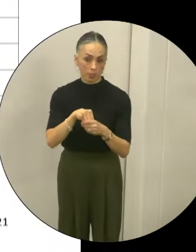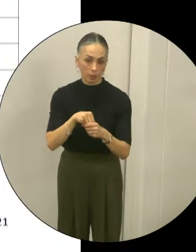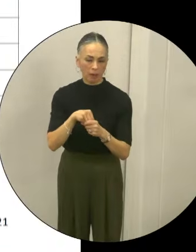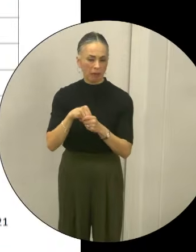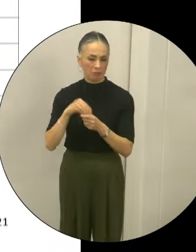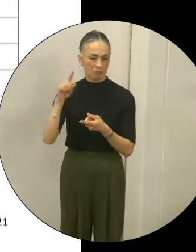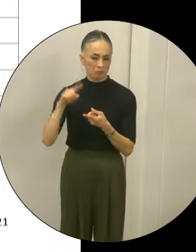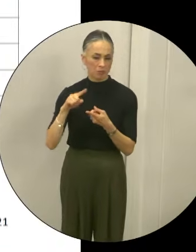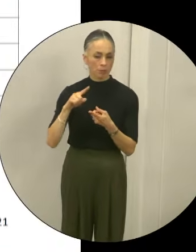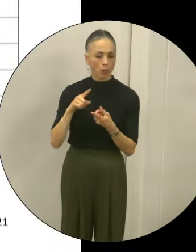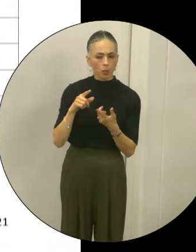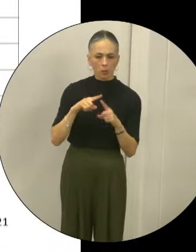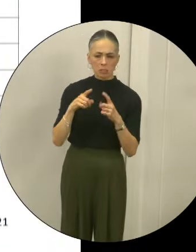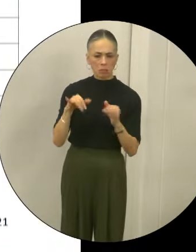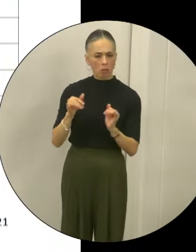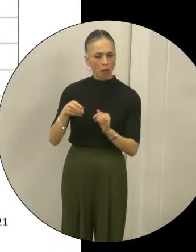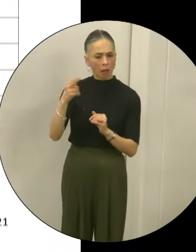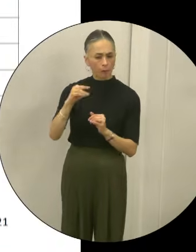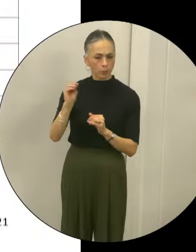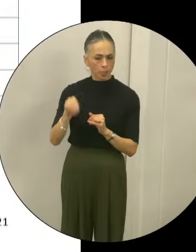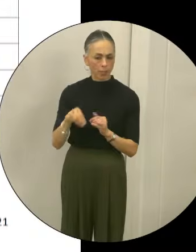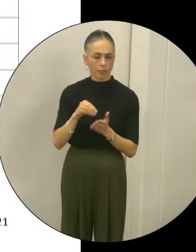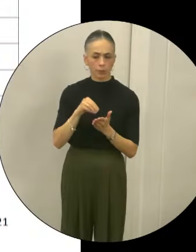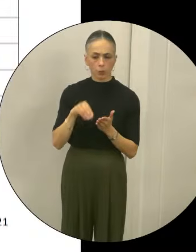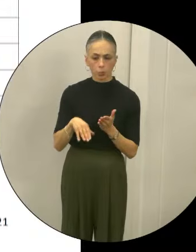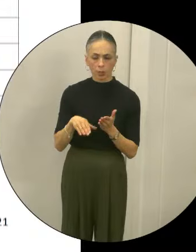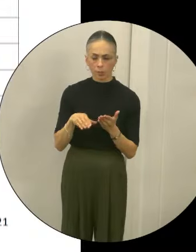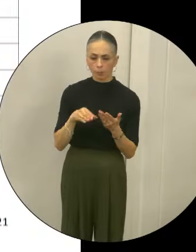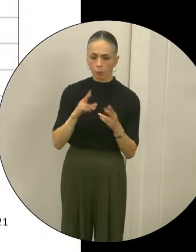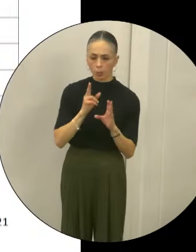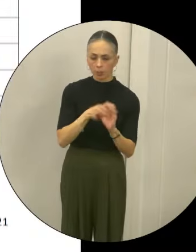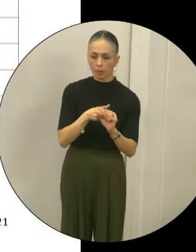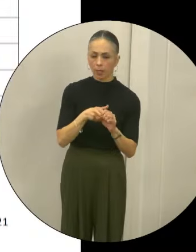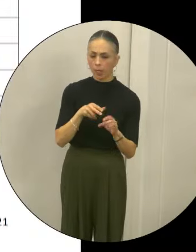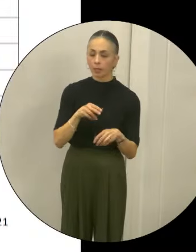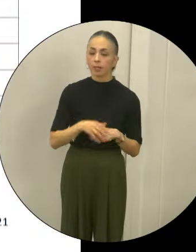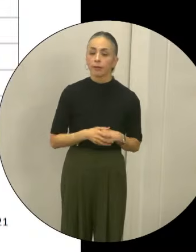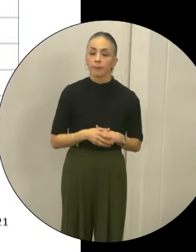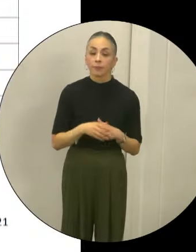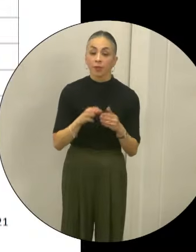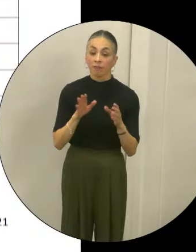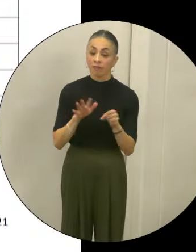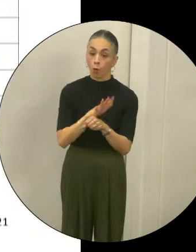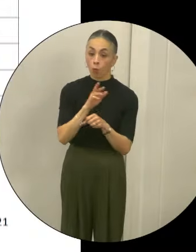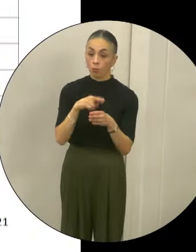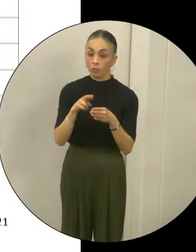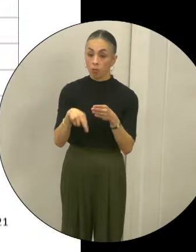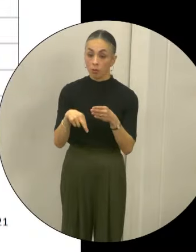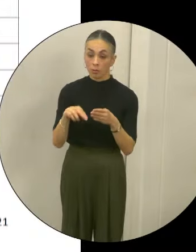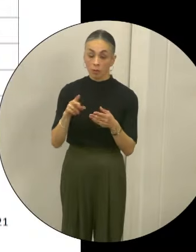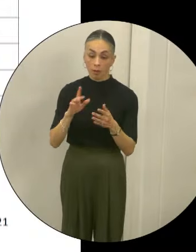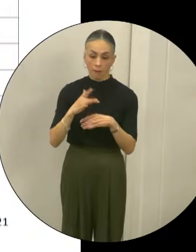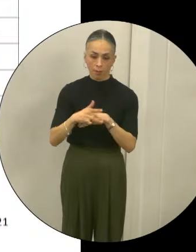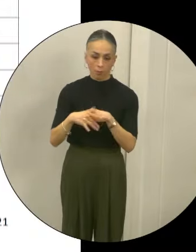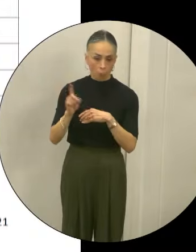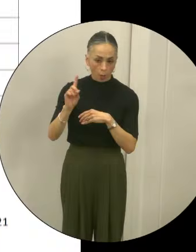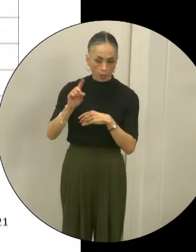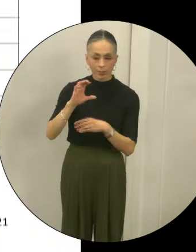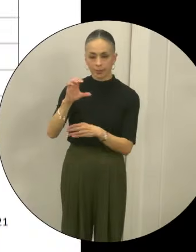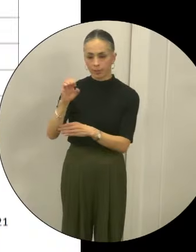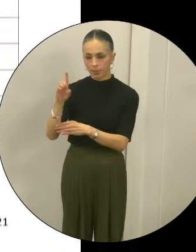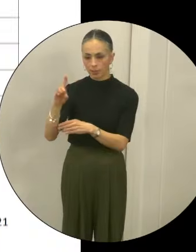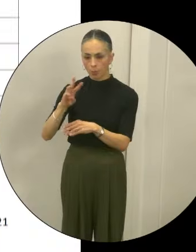higher percentage of eligible students participating. The full results of the district-wide survey are now available on the district website, including